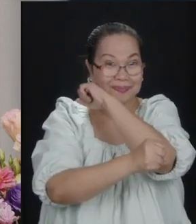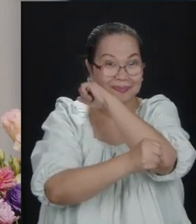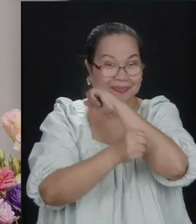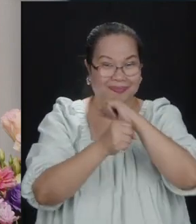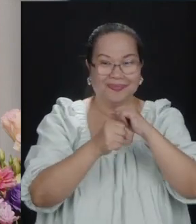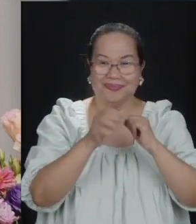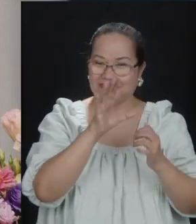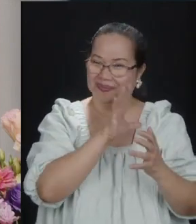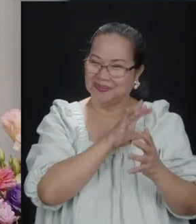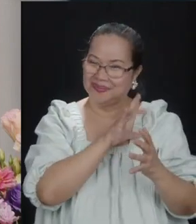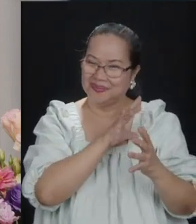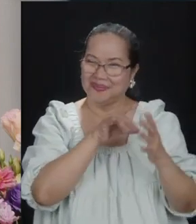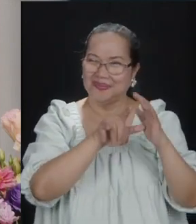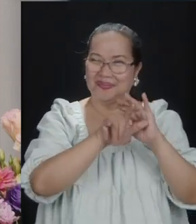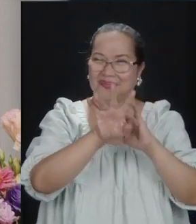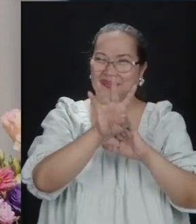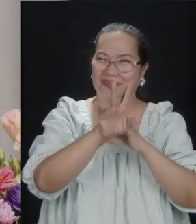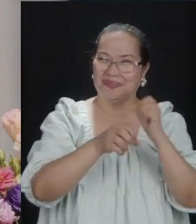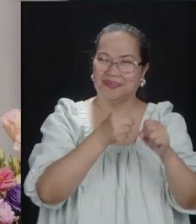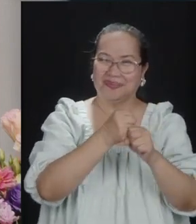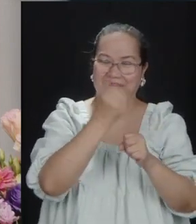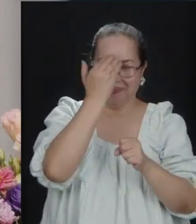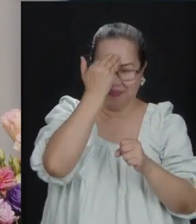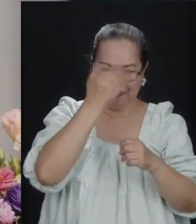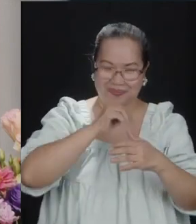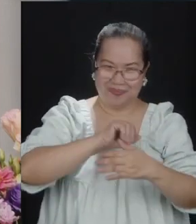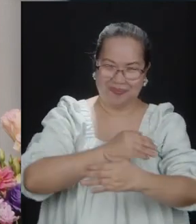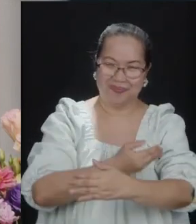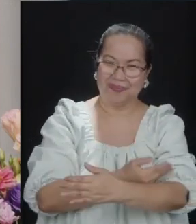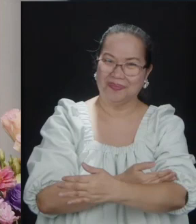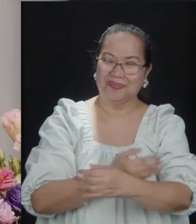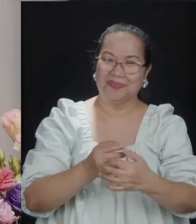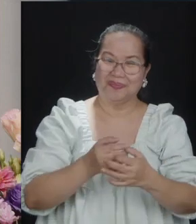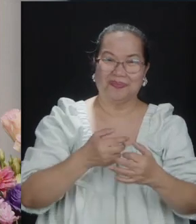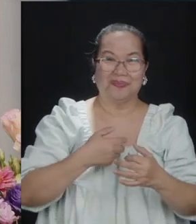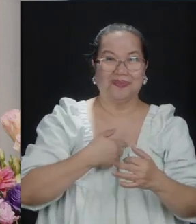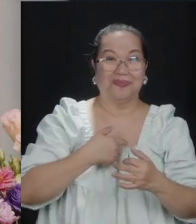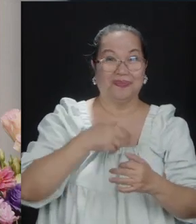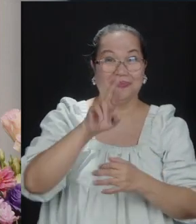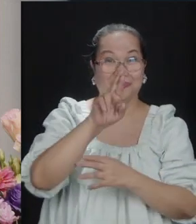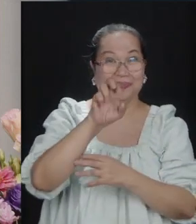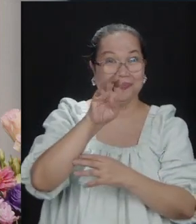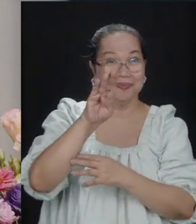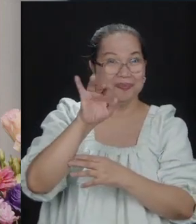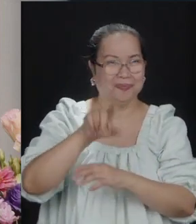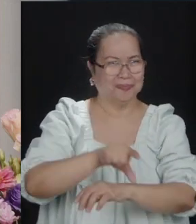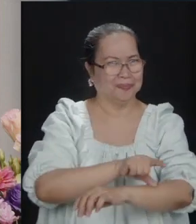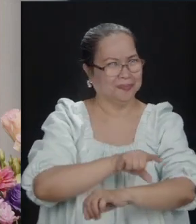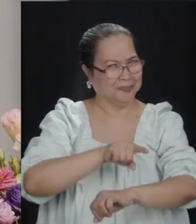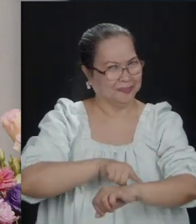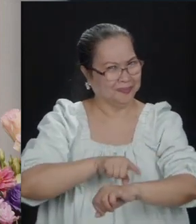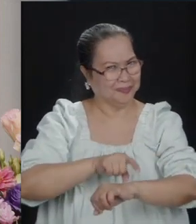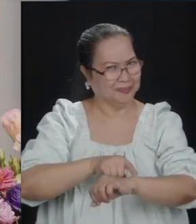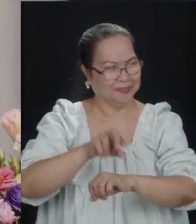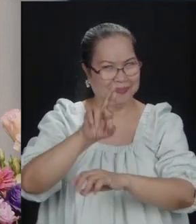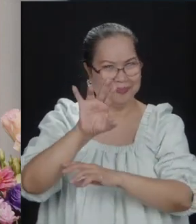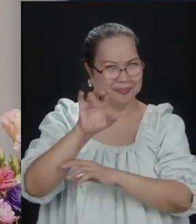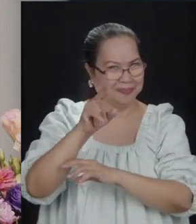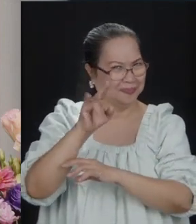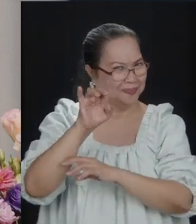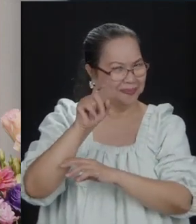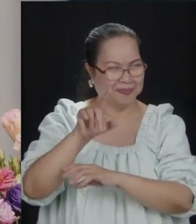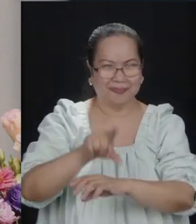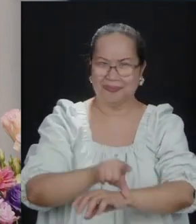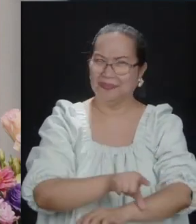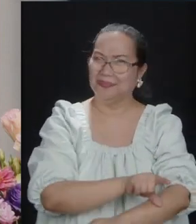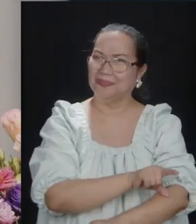had her son. And she knew about Rebecca, who took time to have a child. She knew that Rachel, Jacob's wife, was